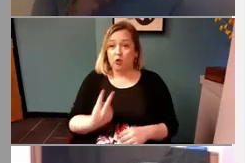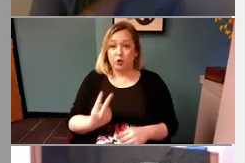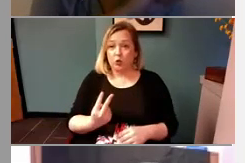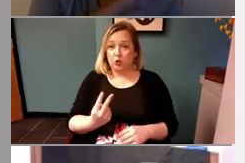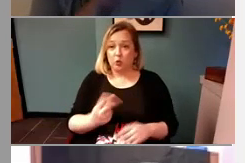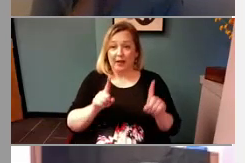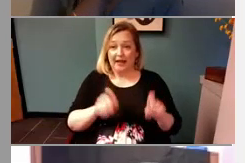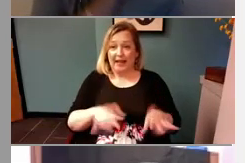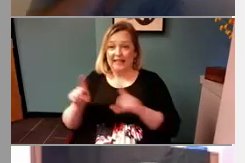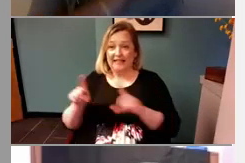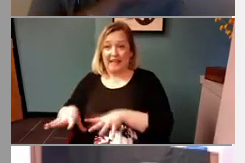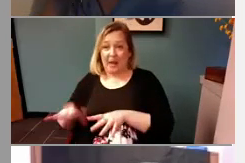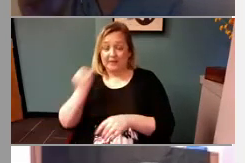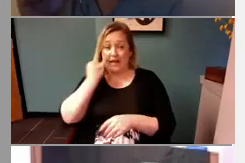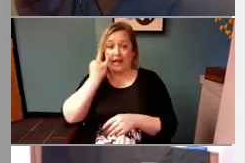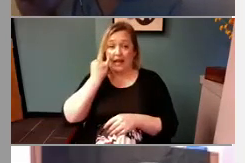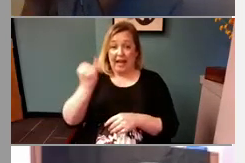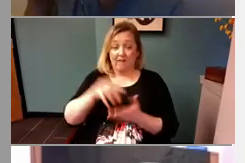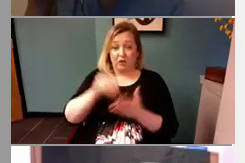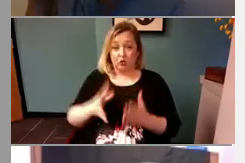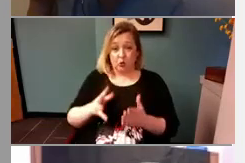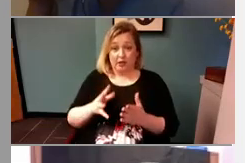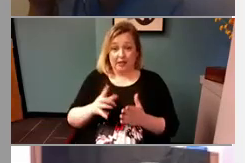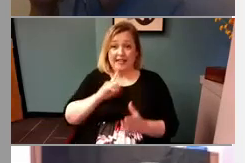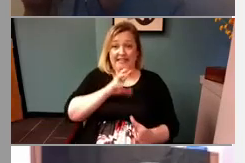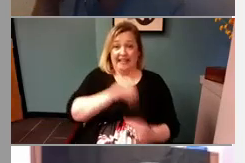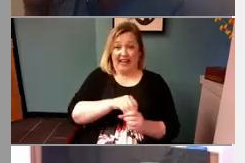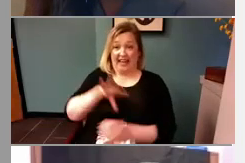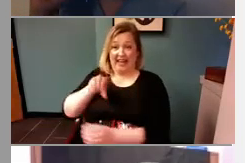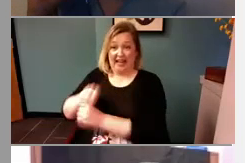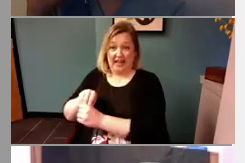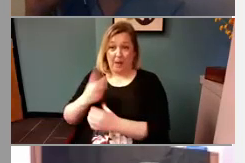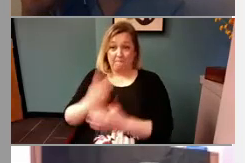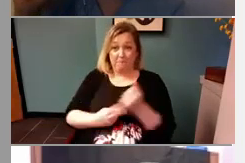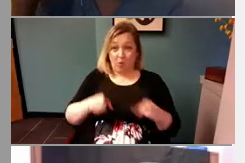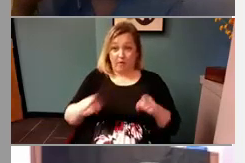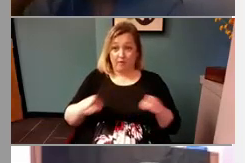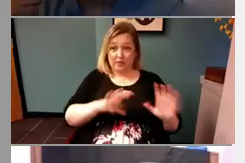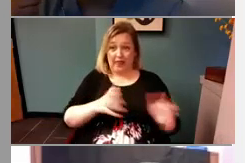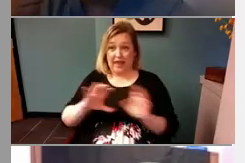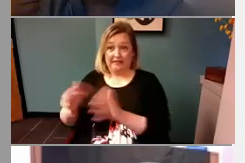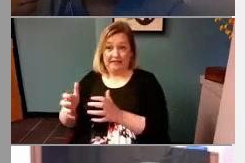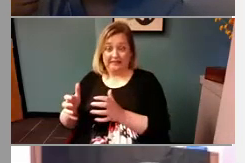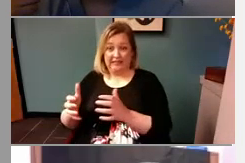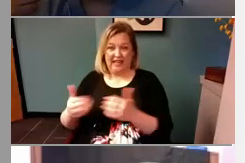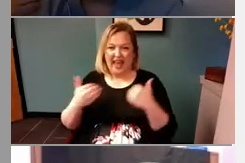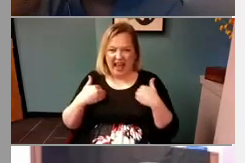is a student of both of those classes has an exam at the same time. Now